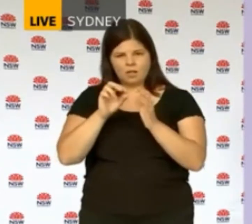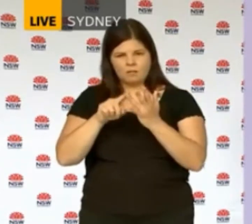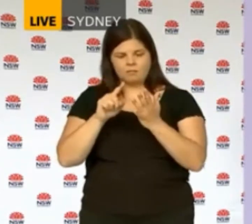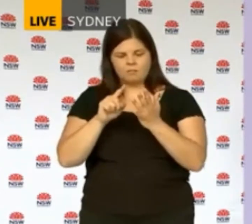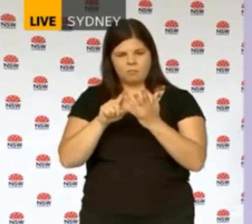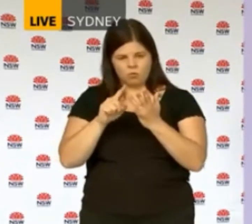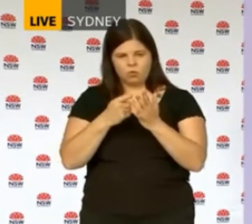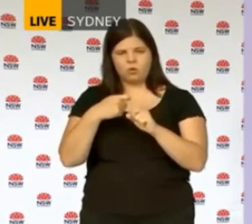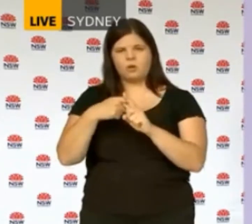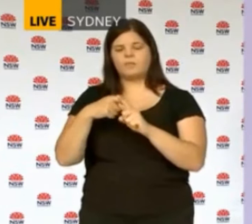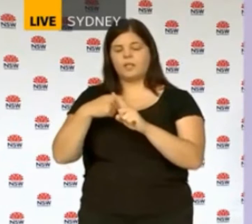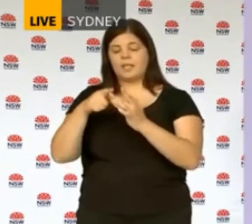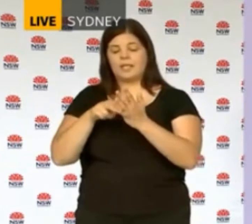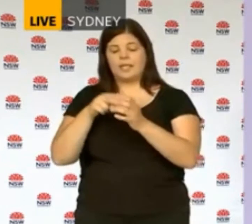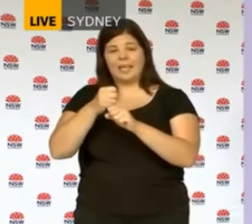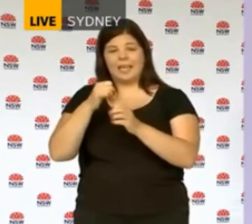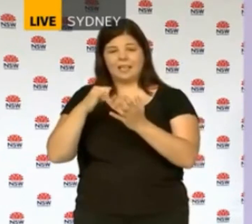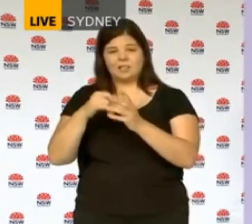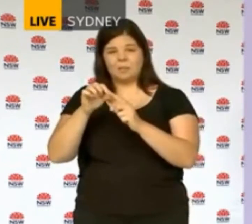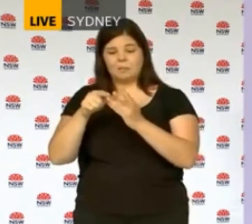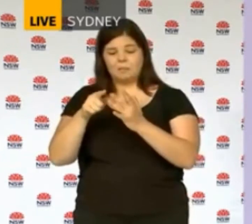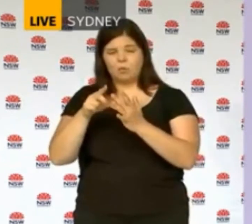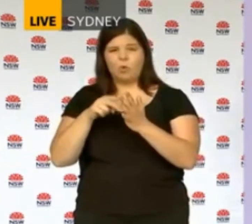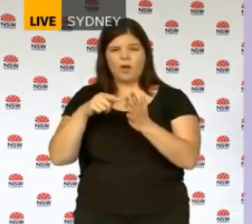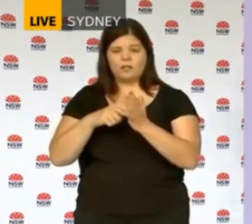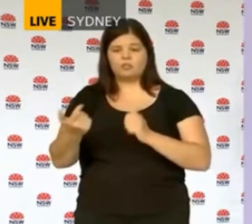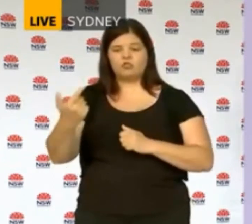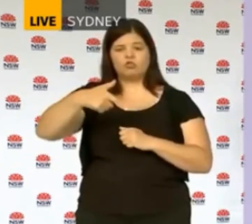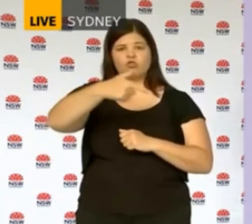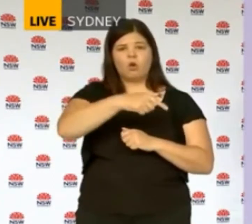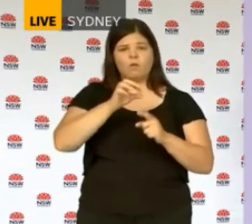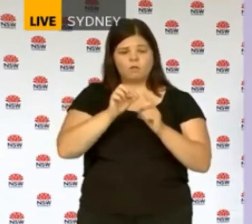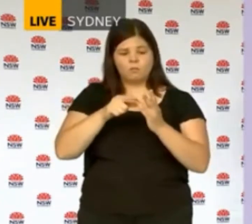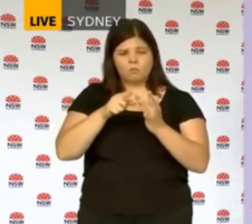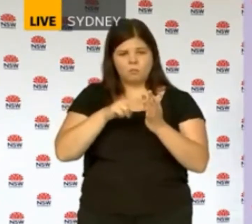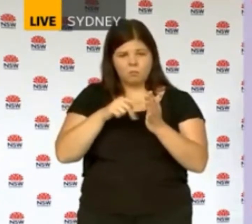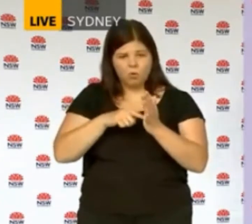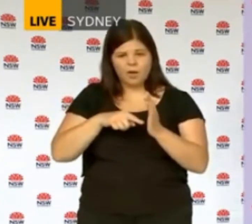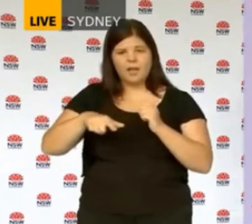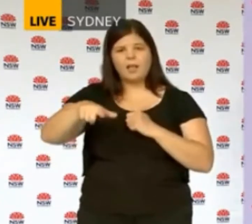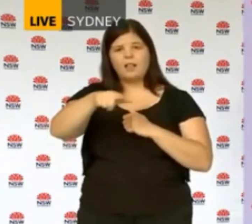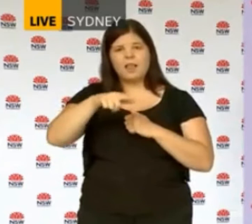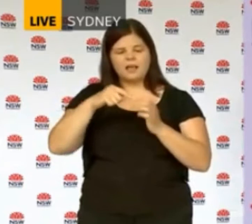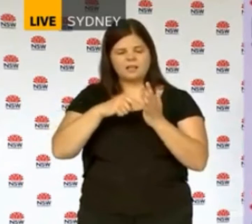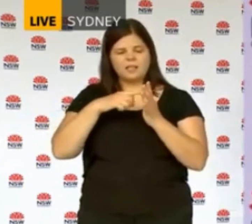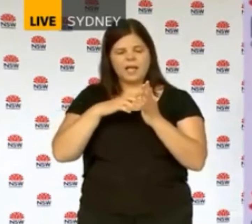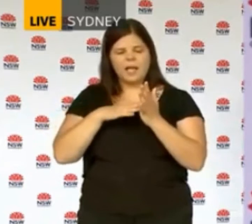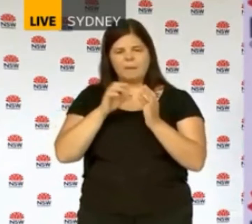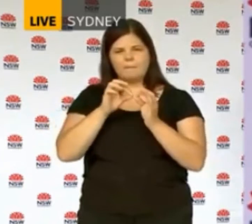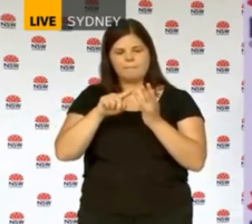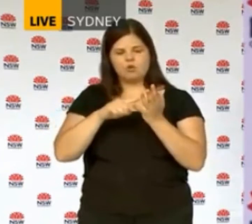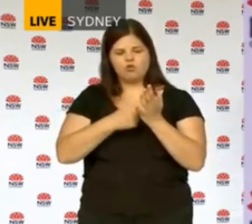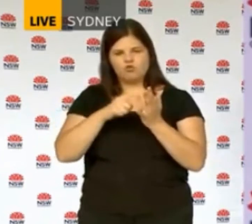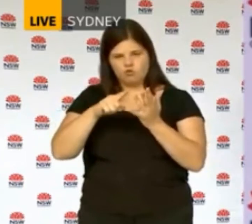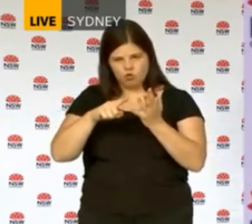Burrell Lake and Dolphin Point and Lake Tambaroo. There have been no recently locally acquired cases